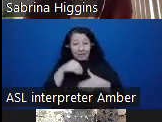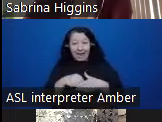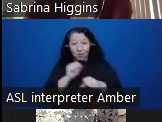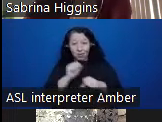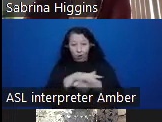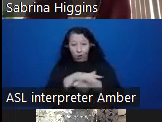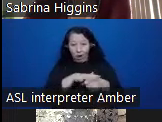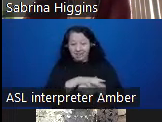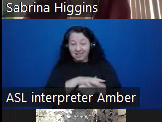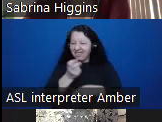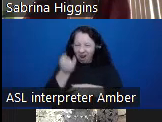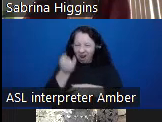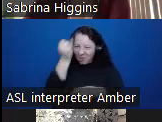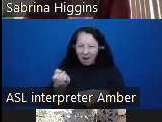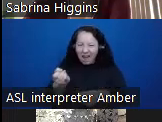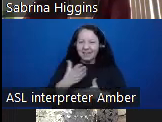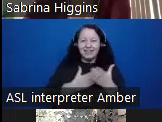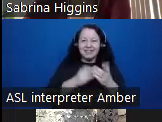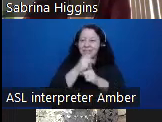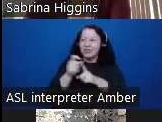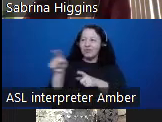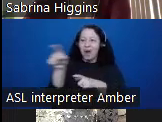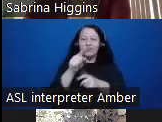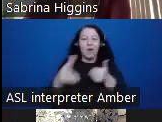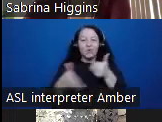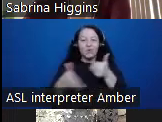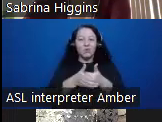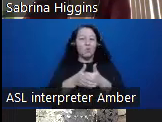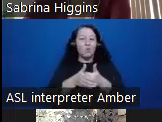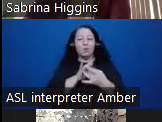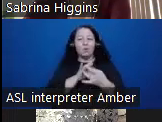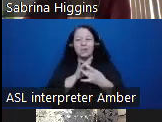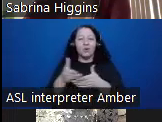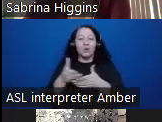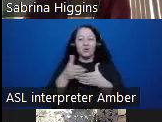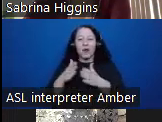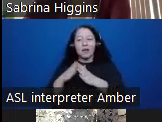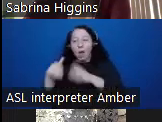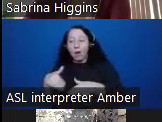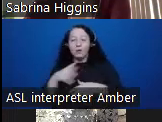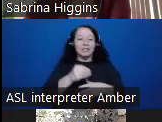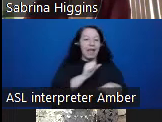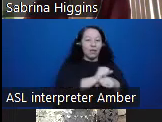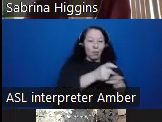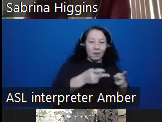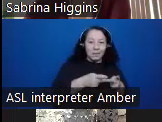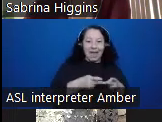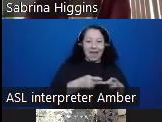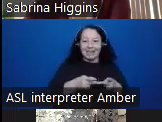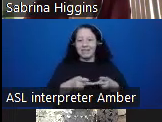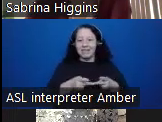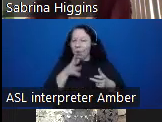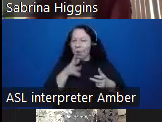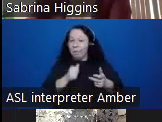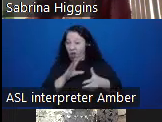in some of these cases, especially where you have this close relationship between the household and the workshop, that women aren't somehow